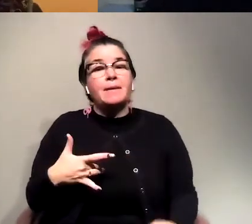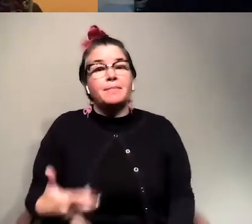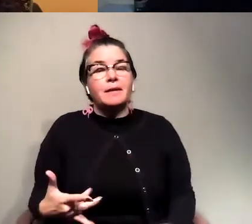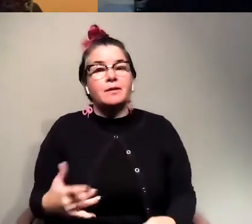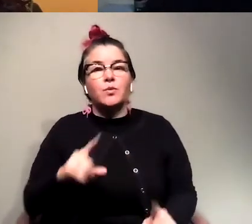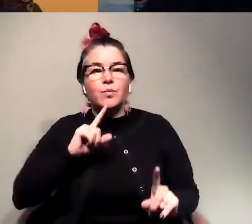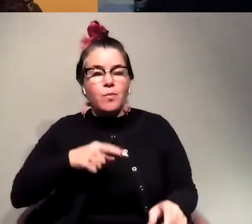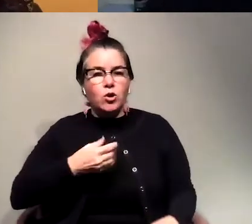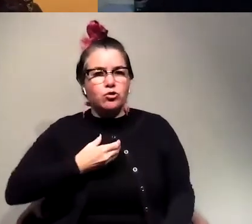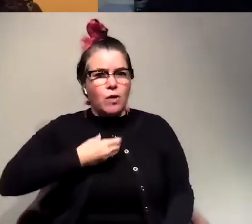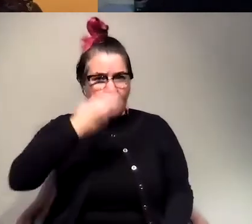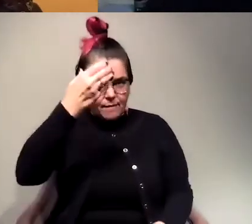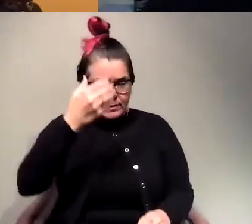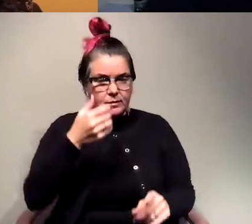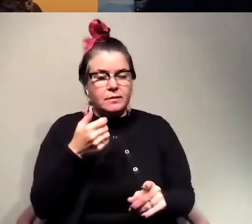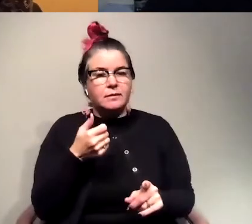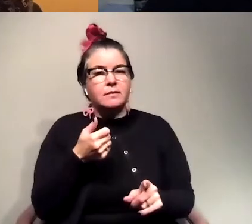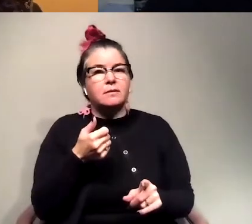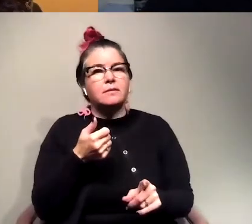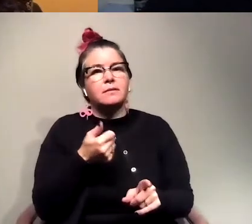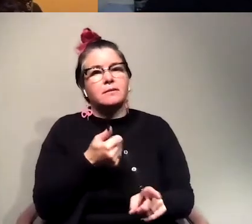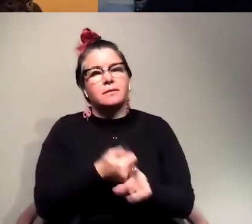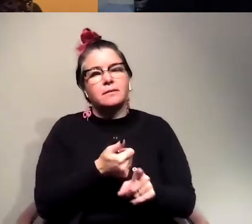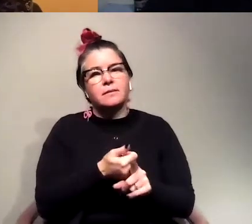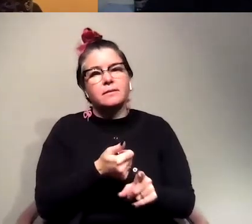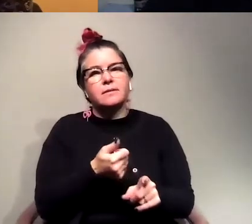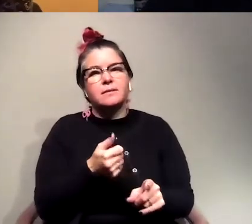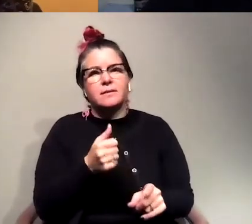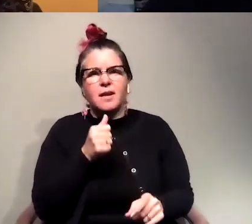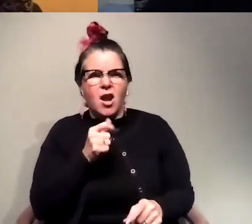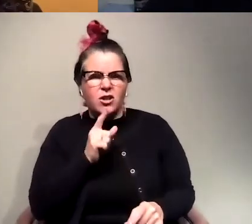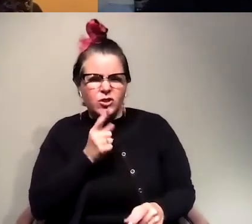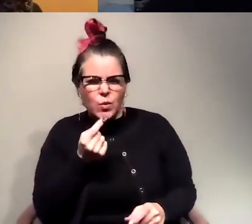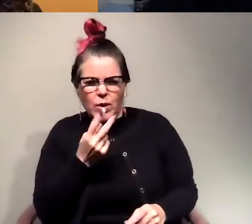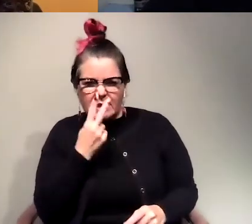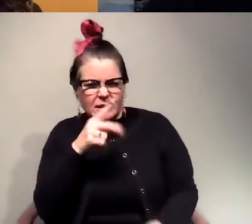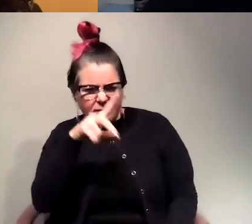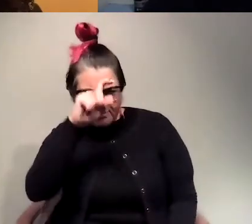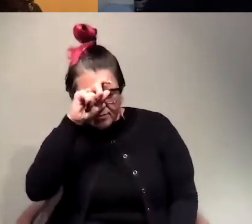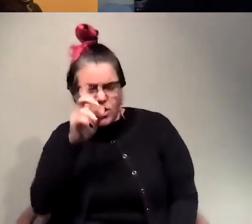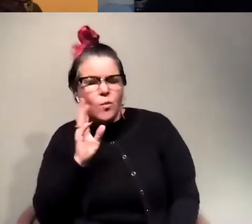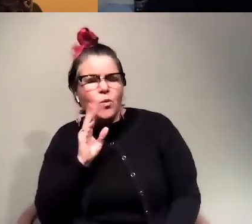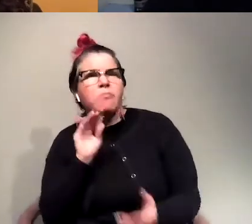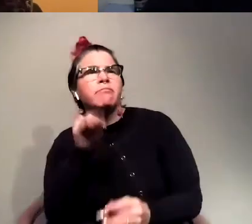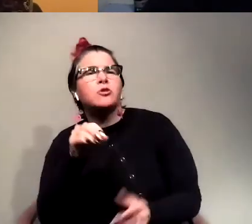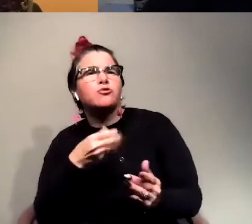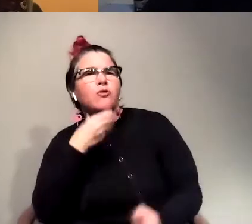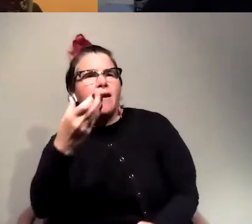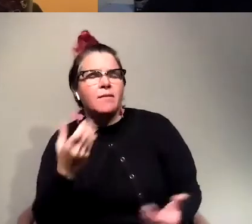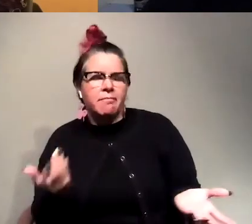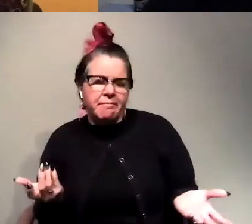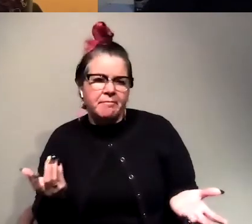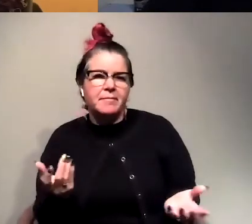report giraffes in cases where it's not quite sure what it's seeing. And this can be because in